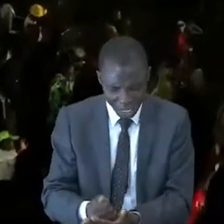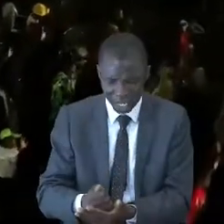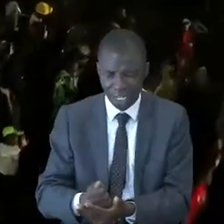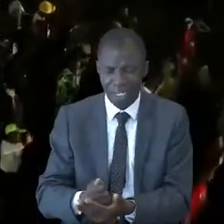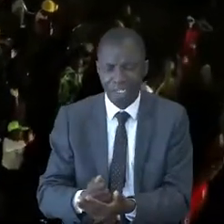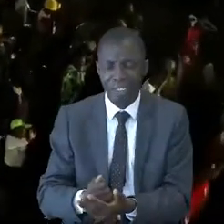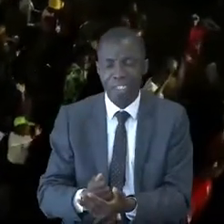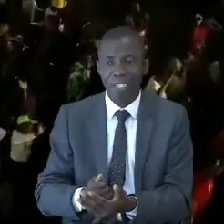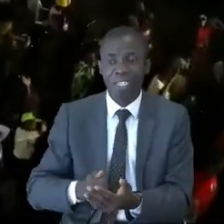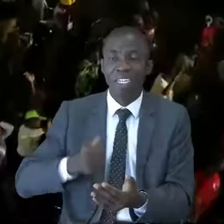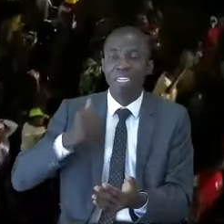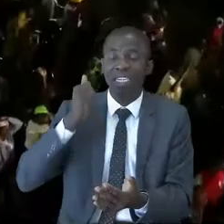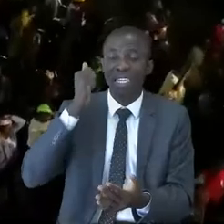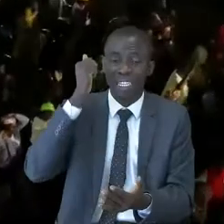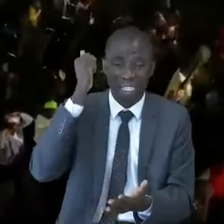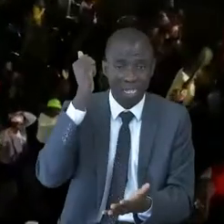Amen.